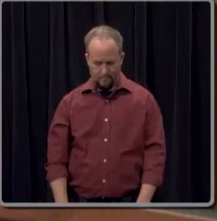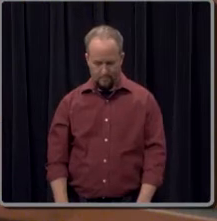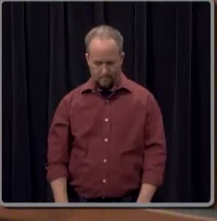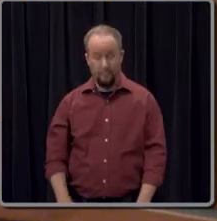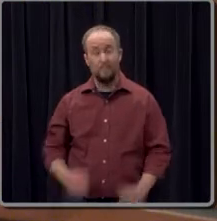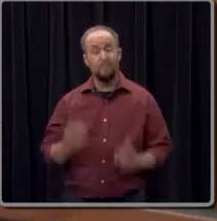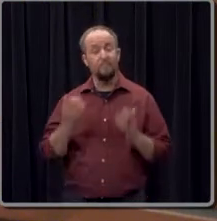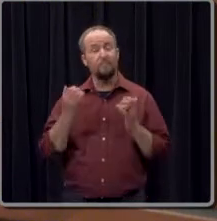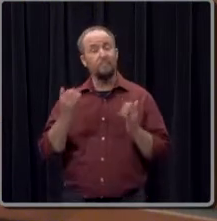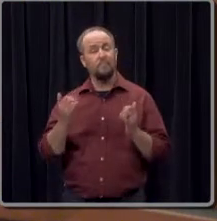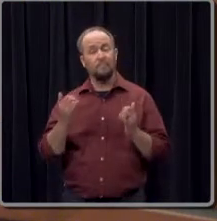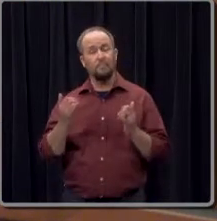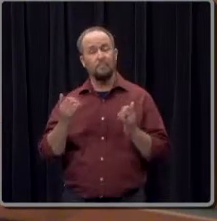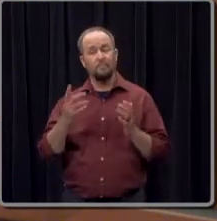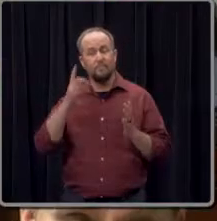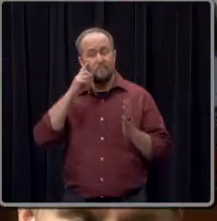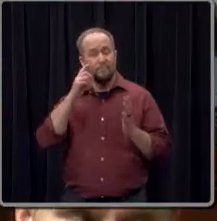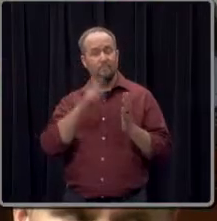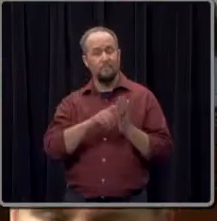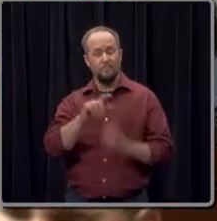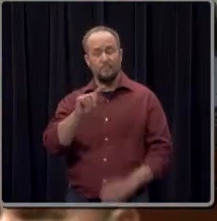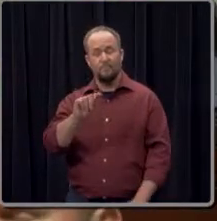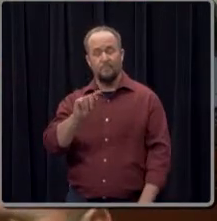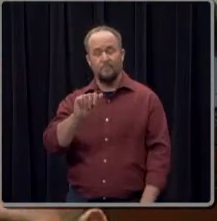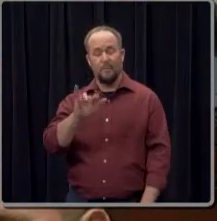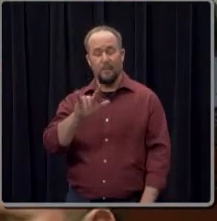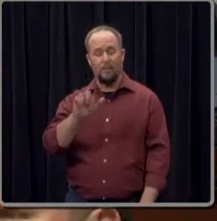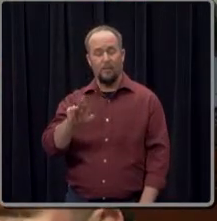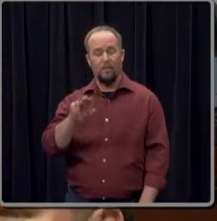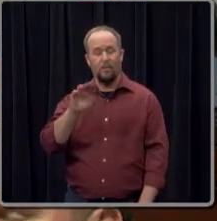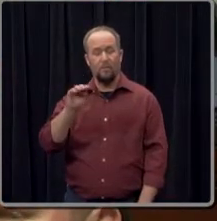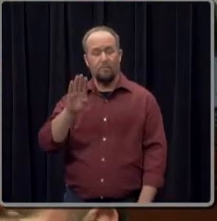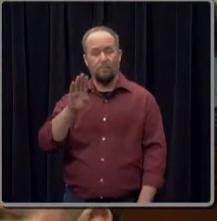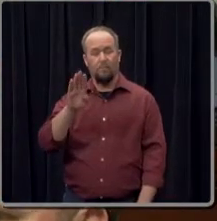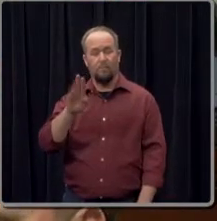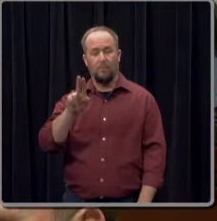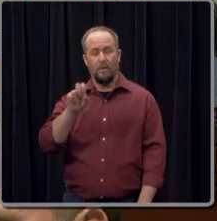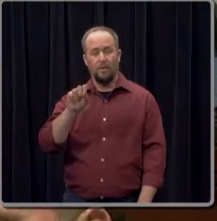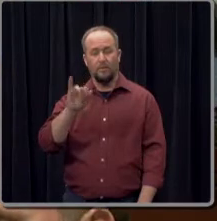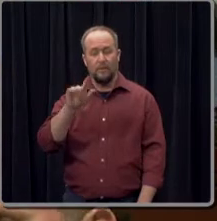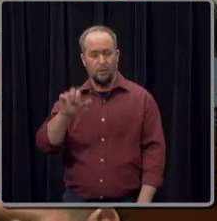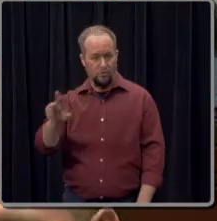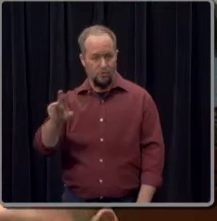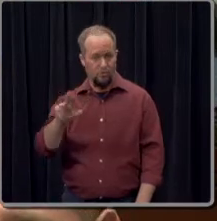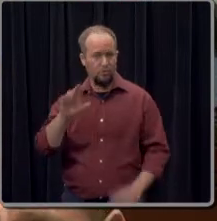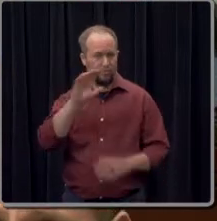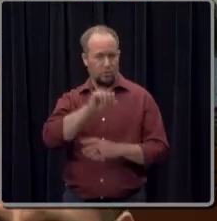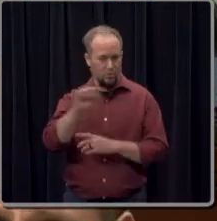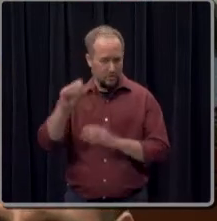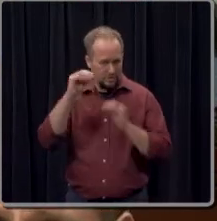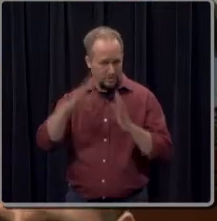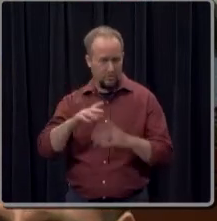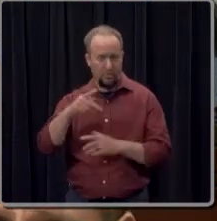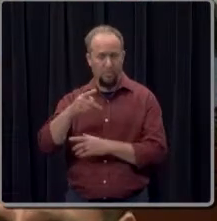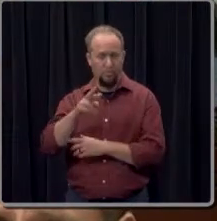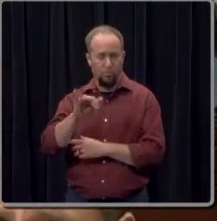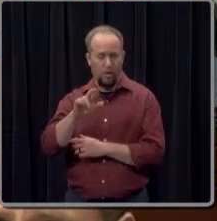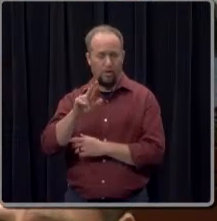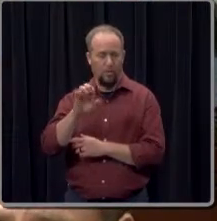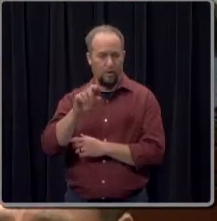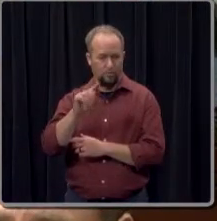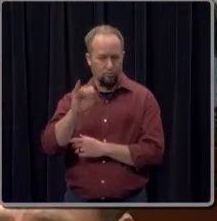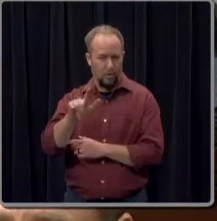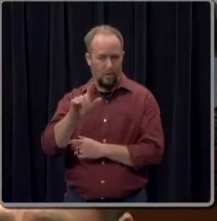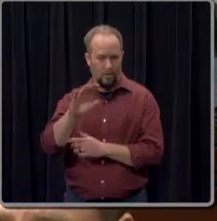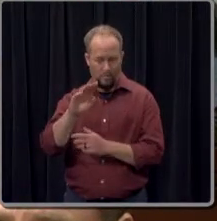At this time, we'd like to recognize Taylor Bussinger, social studies teacher at Prairie Trail Middle School, and Tanya Matthew, kindergarten teacher